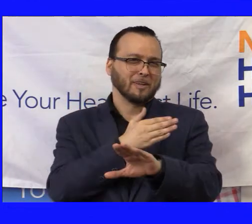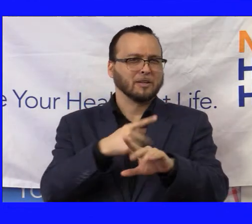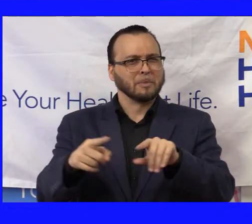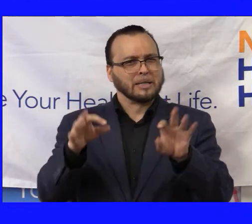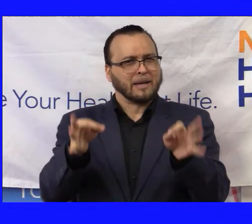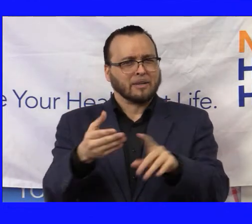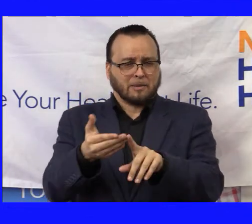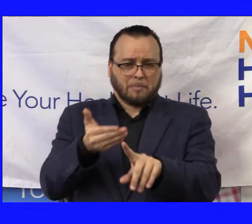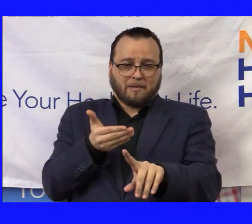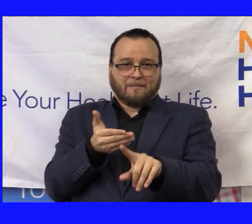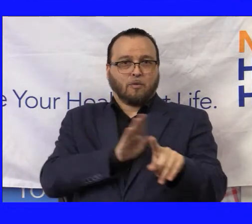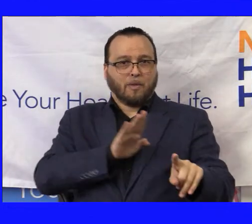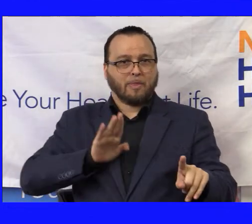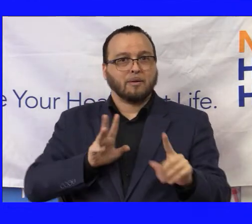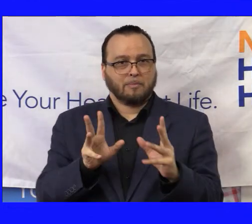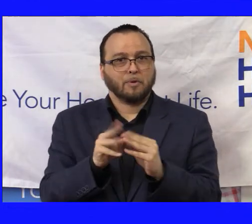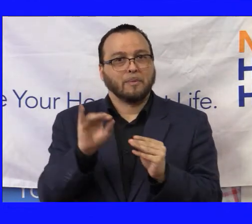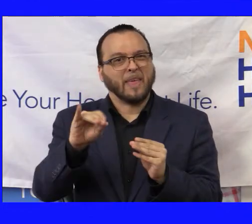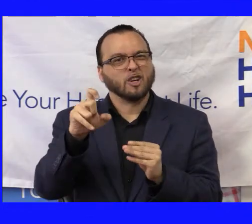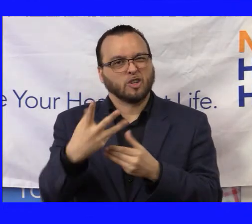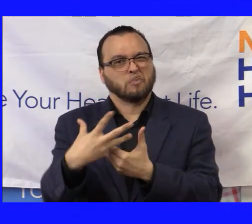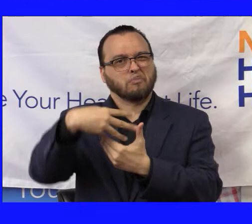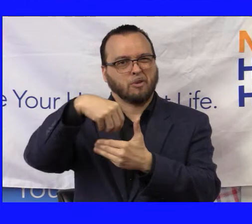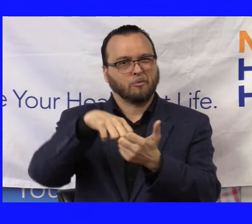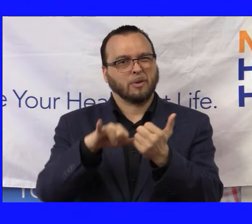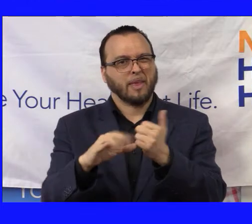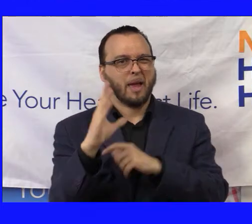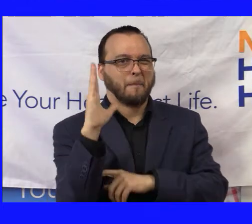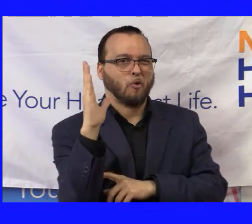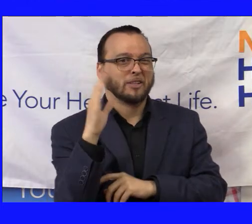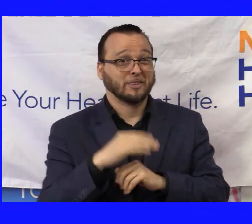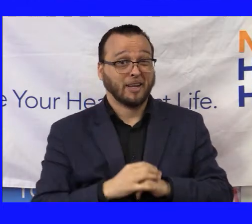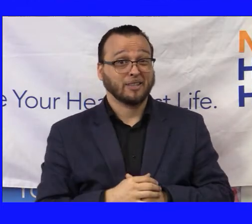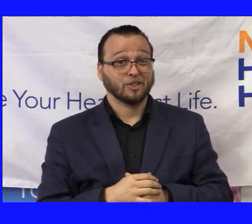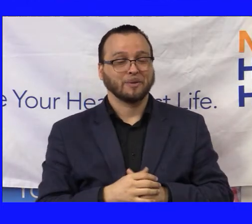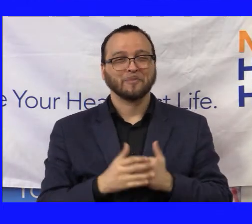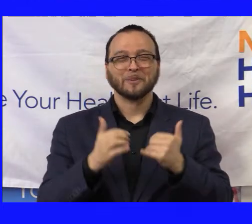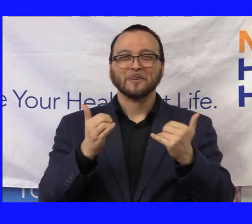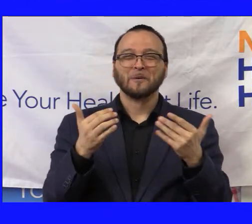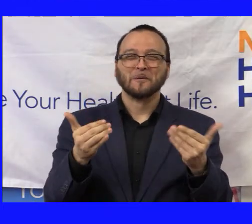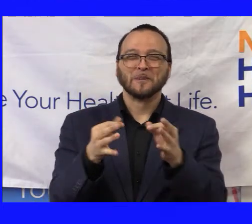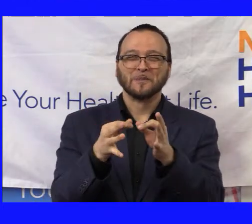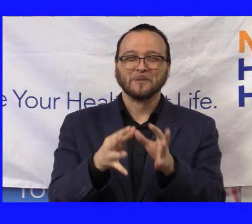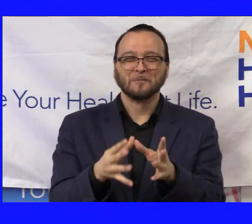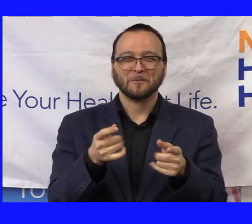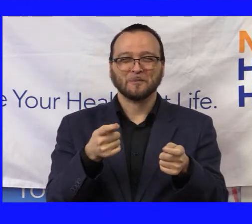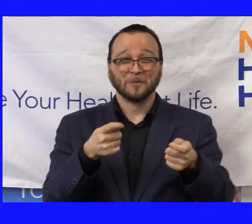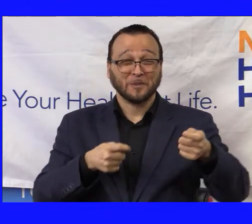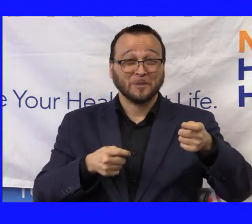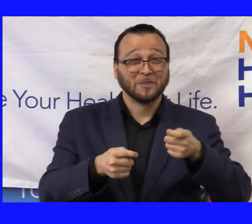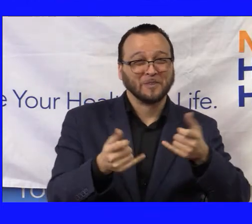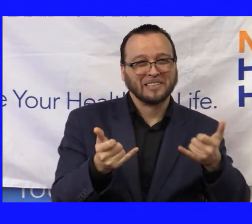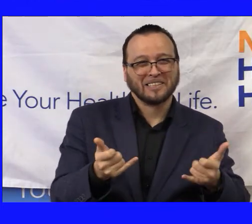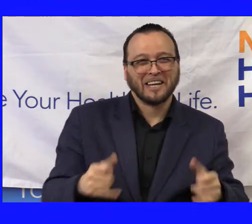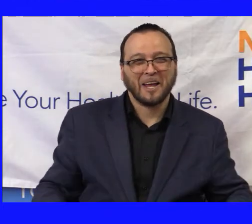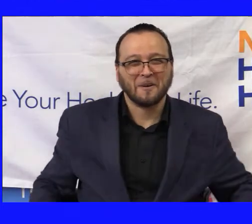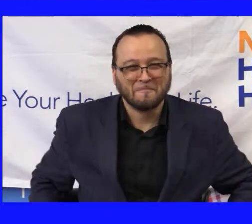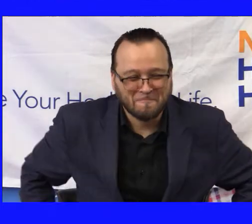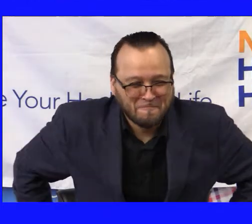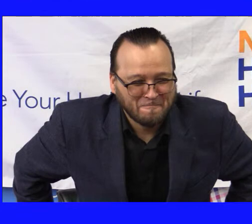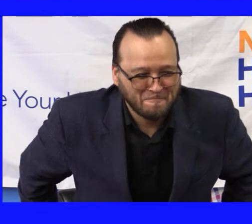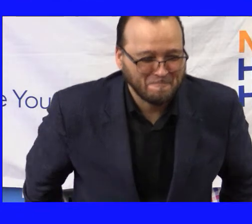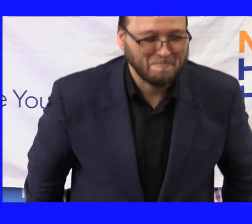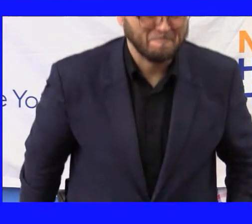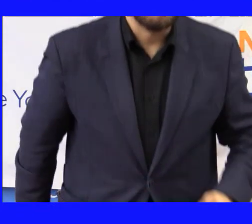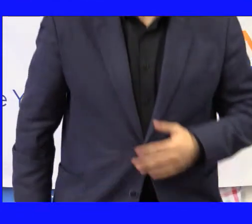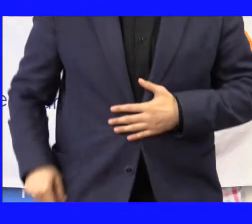meeting, that should be part of the presentation. Definitely. Great. All right, if there are no other questions, I'd like to jump to then